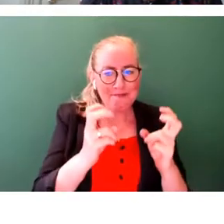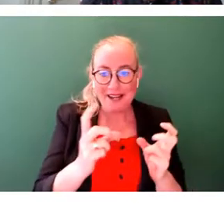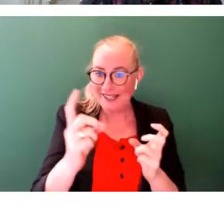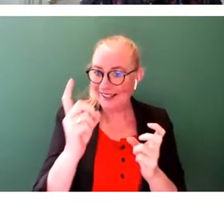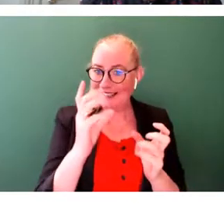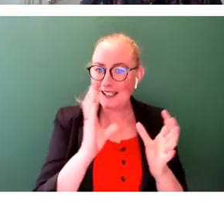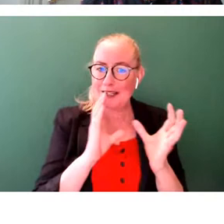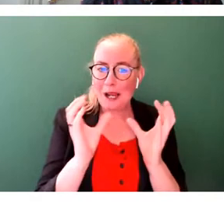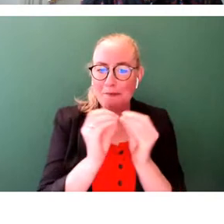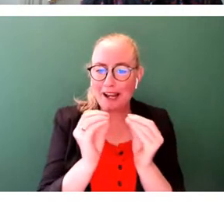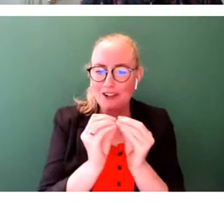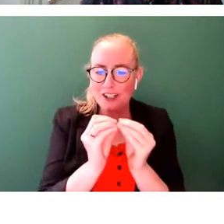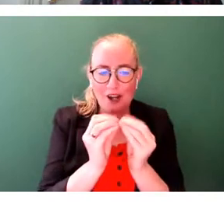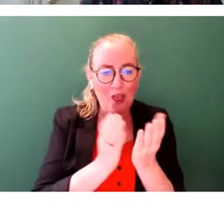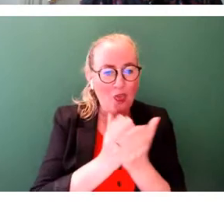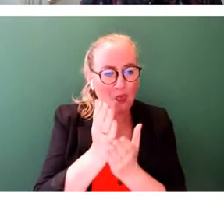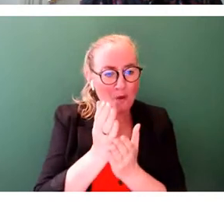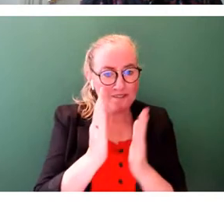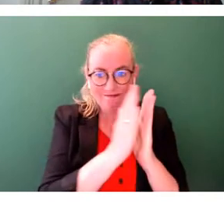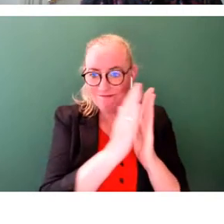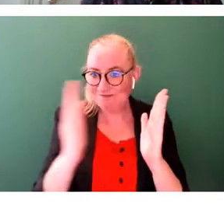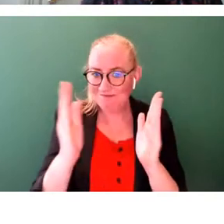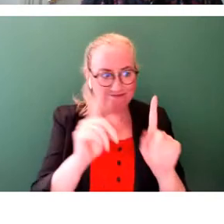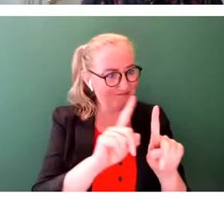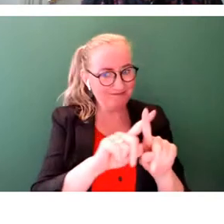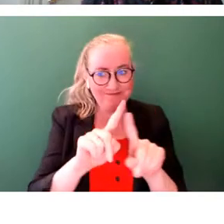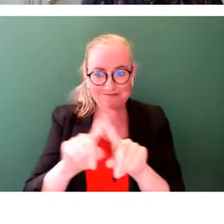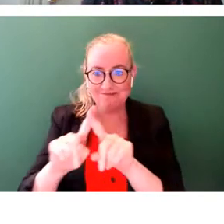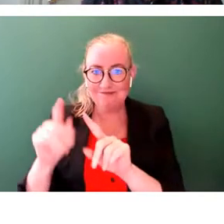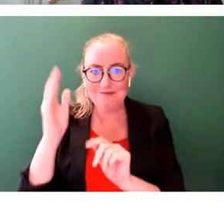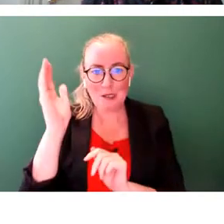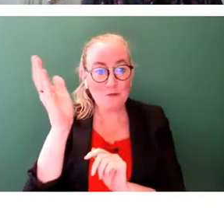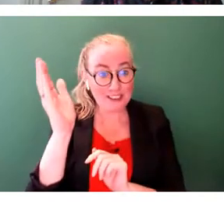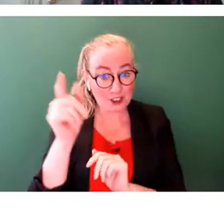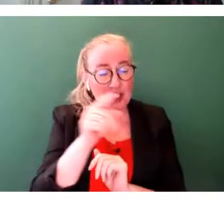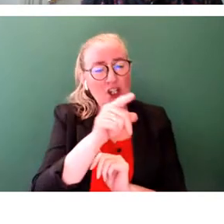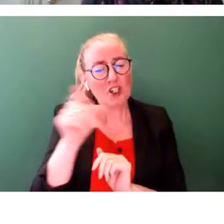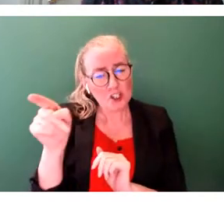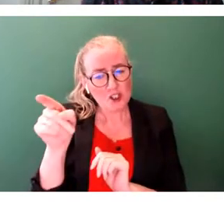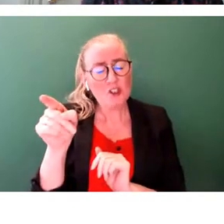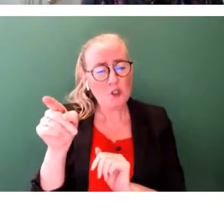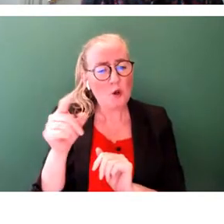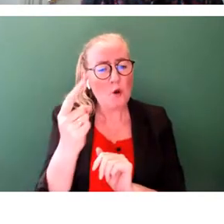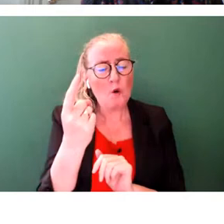in the course of the presentations. I suppose